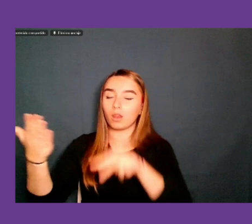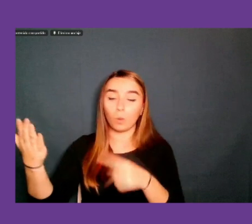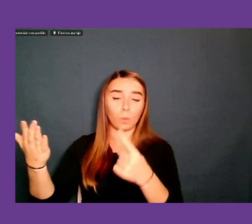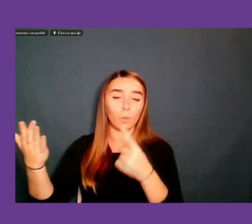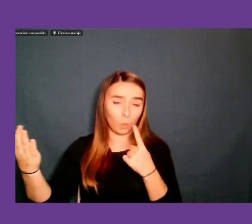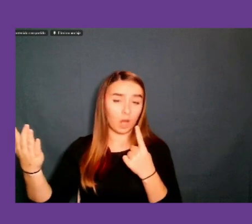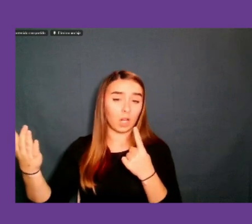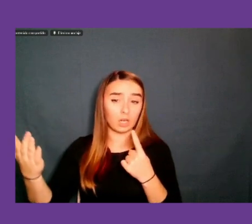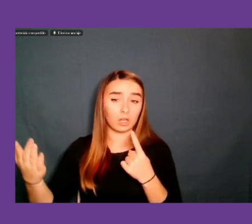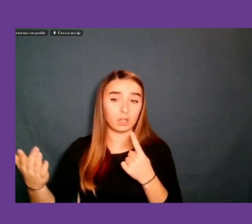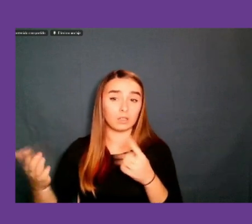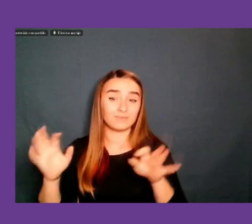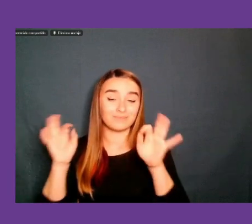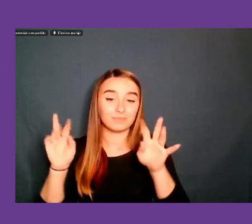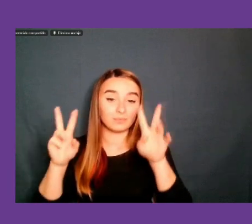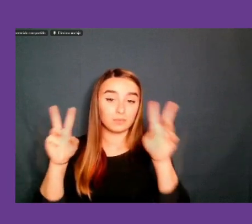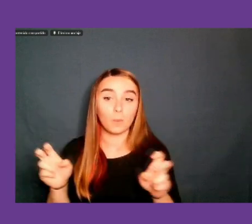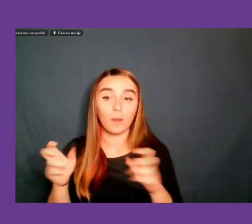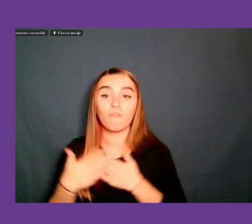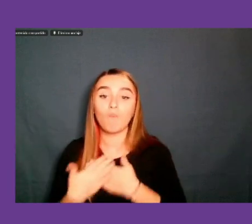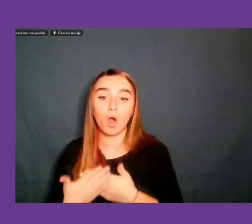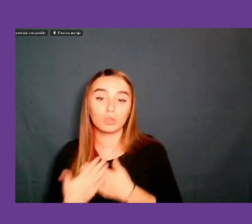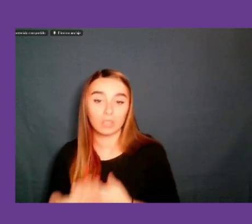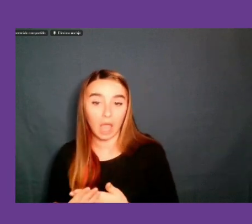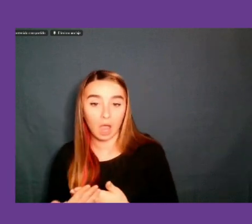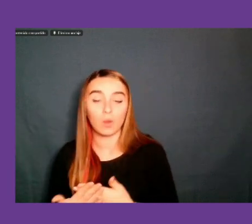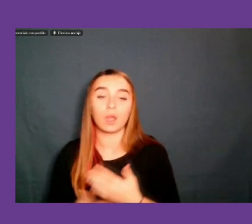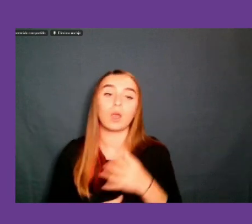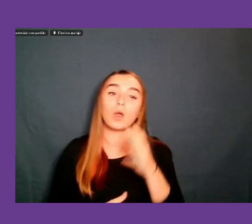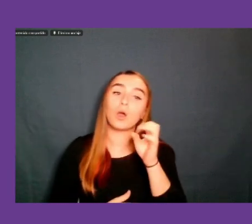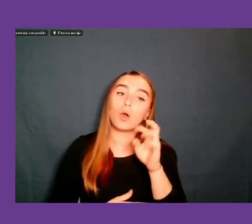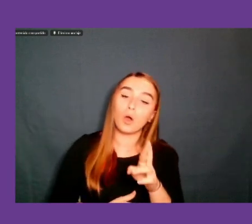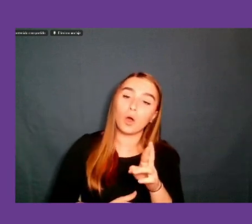was about the voluntary. If standards are voluntary, how can they